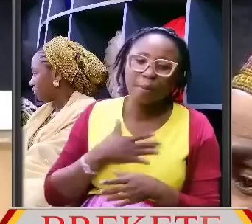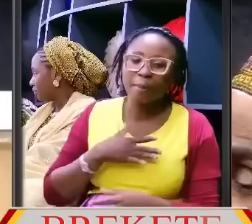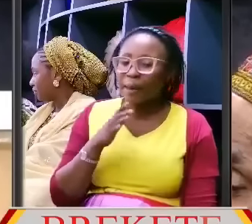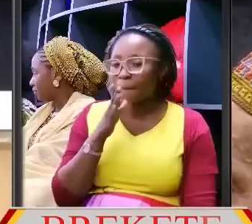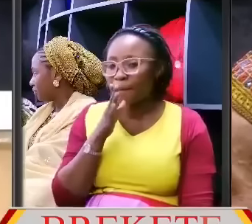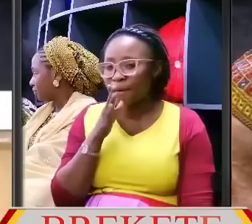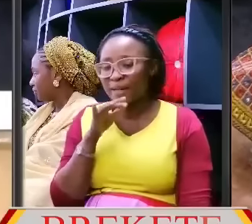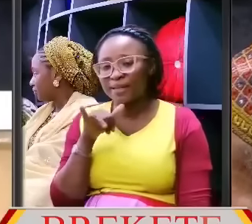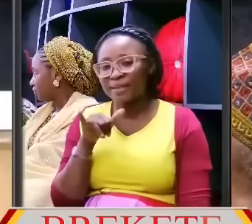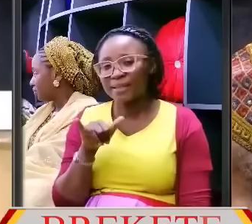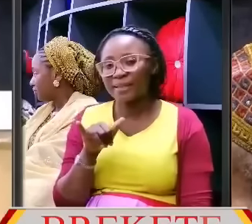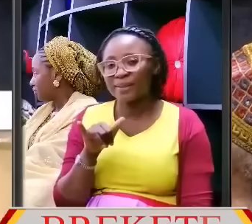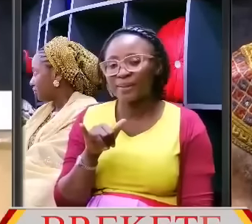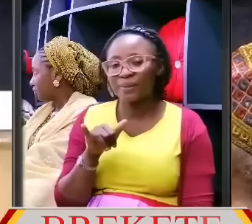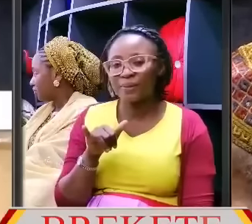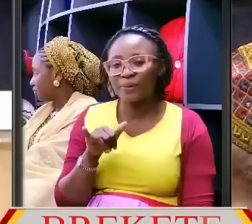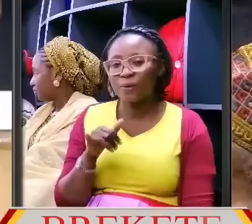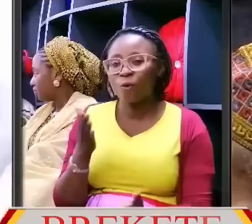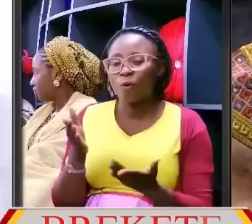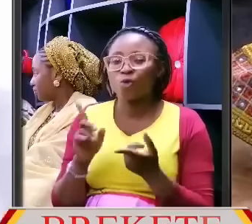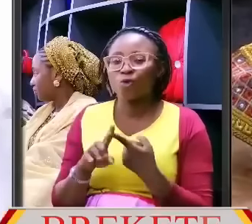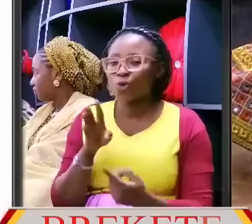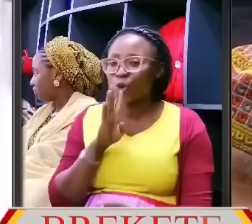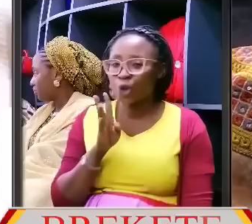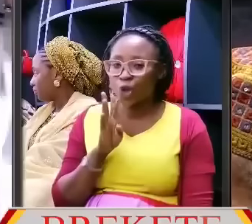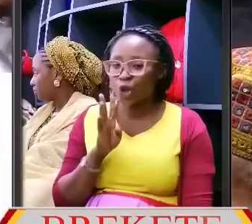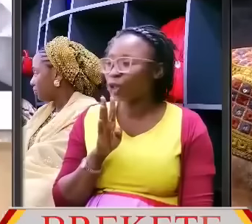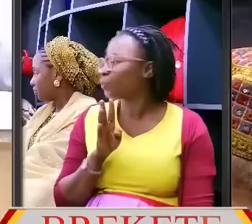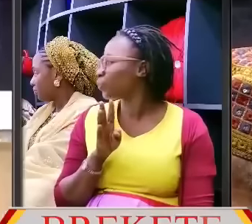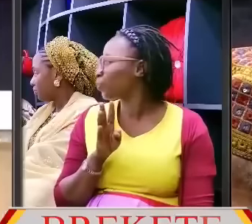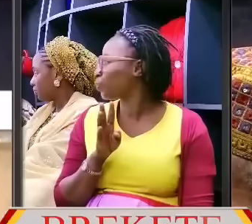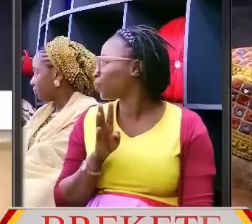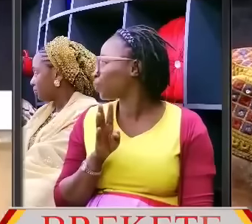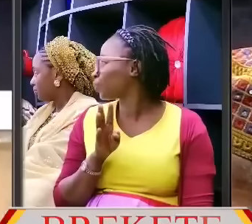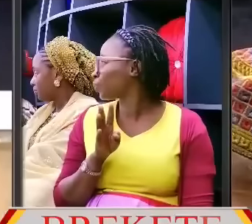mother still, Mommy Zina, to still won't talk. You